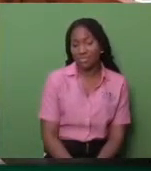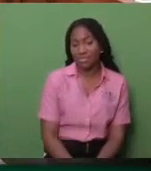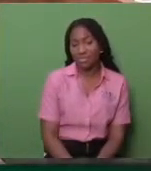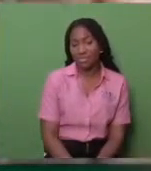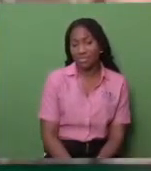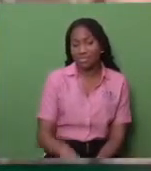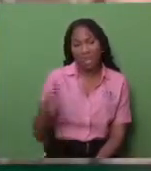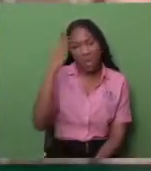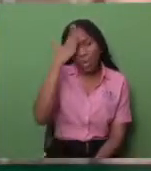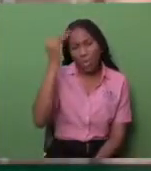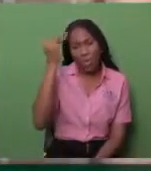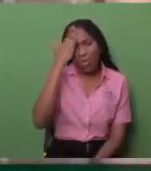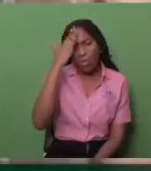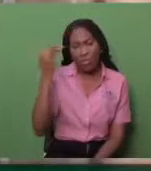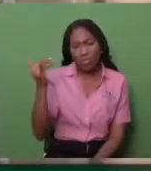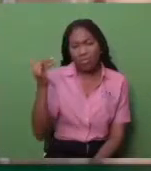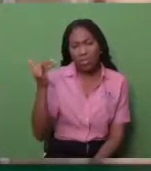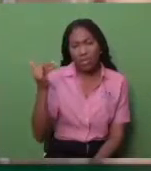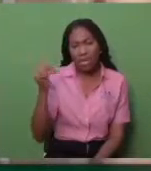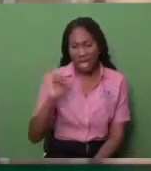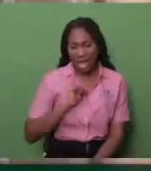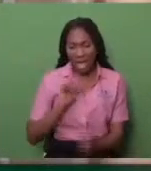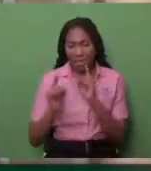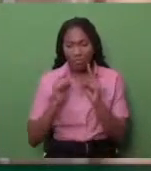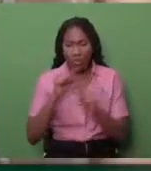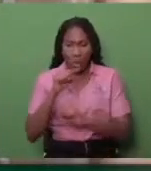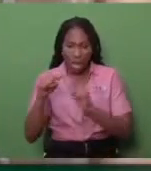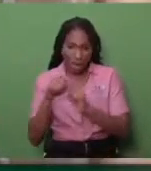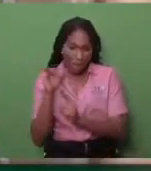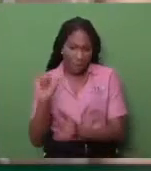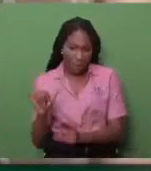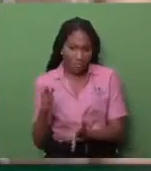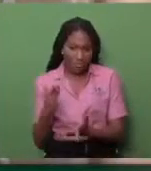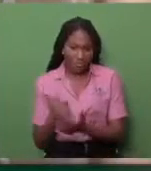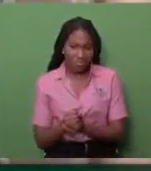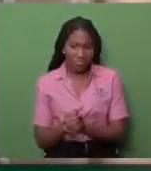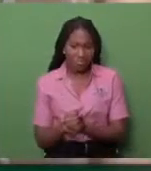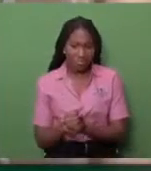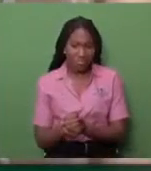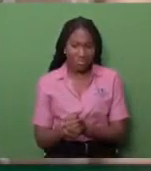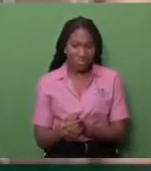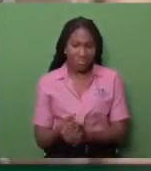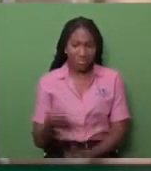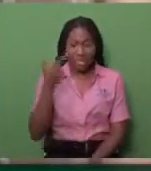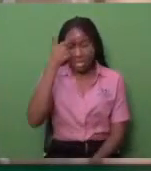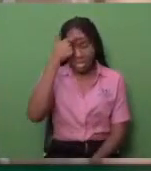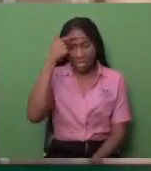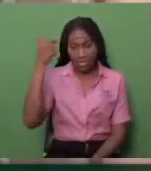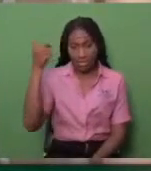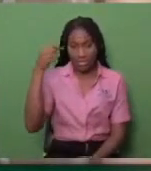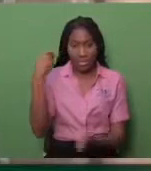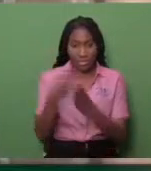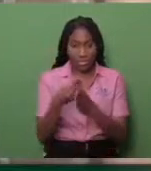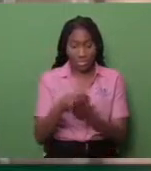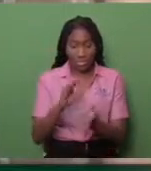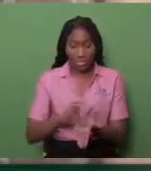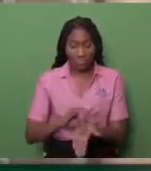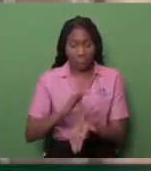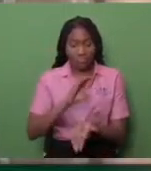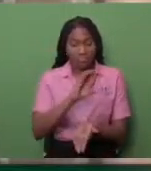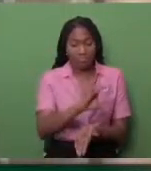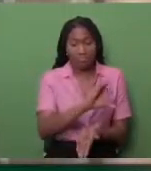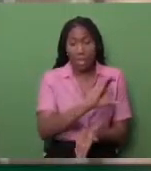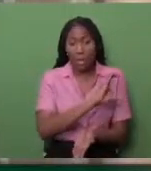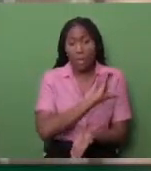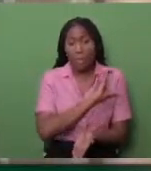Why is this relevant to the budget? Well, for one, the allocation to the TTPS has to be managed by the